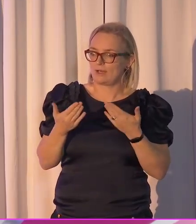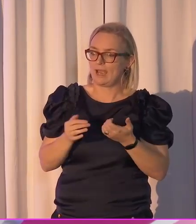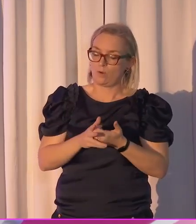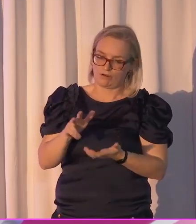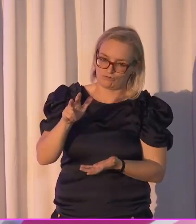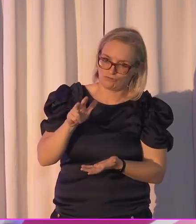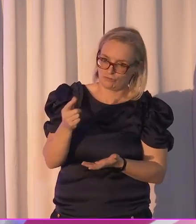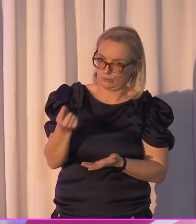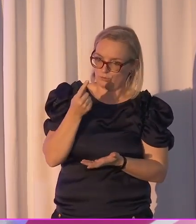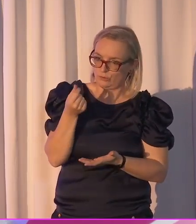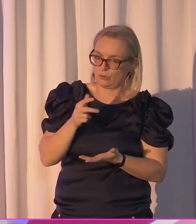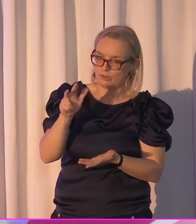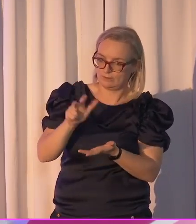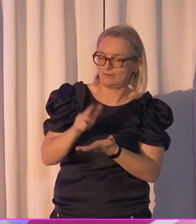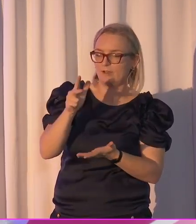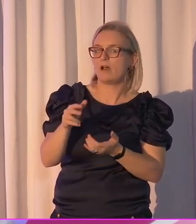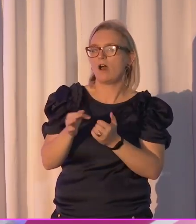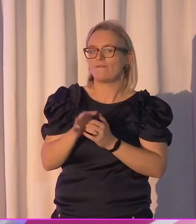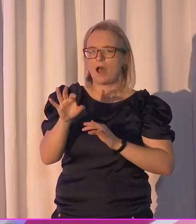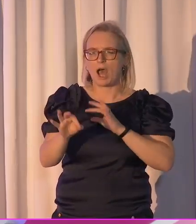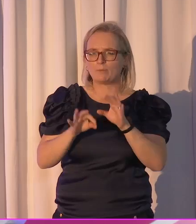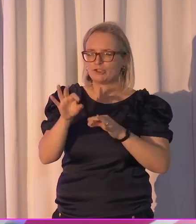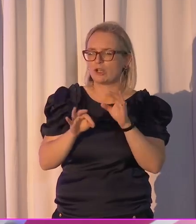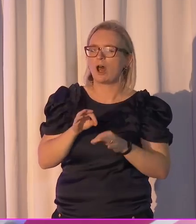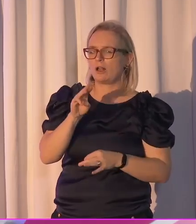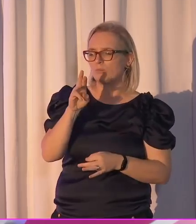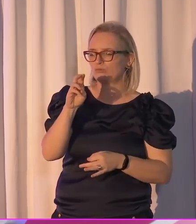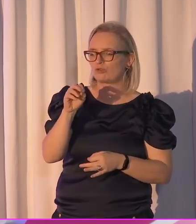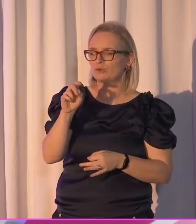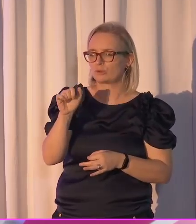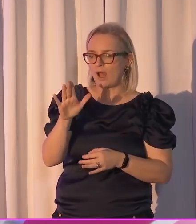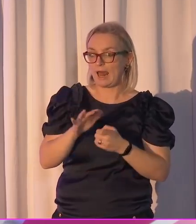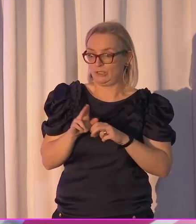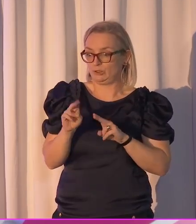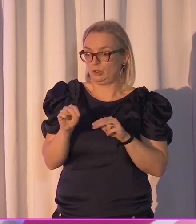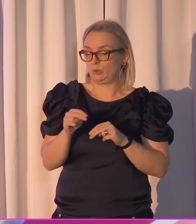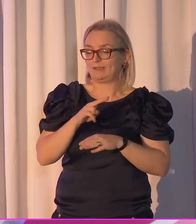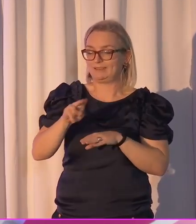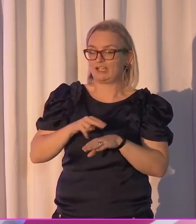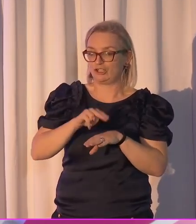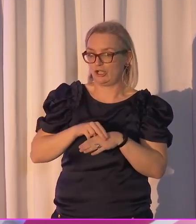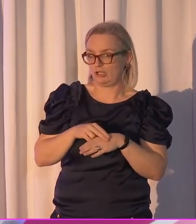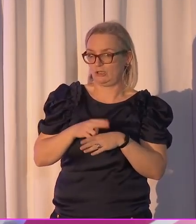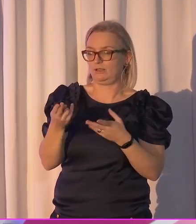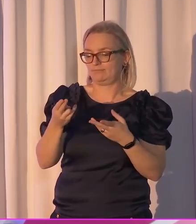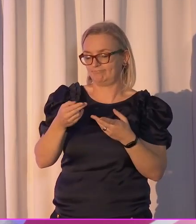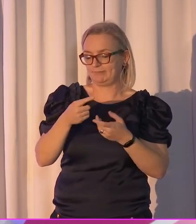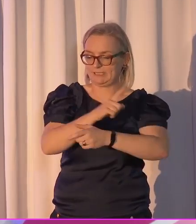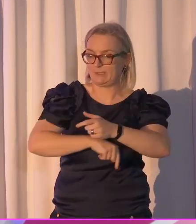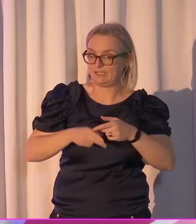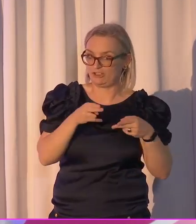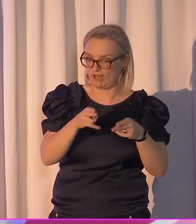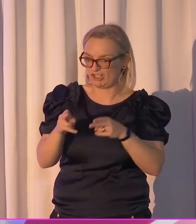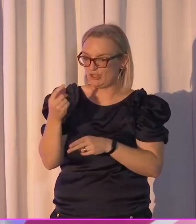optional protocol and the development of a new national disability strategy. As many of you in this room know,